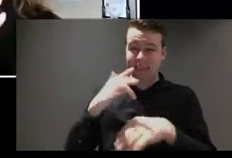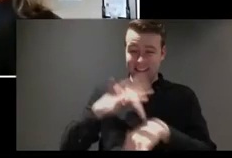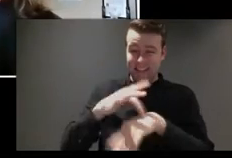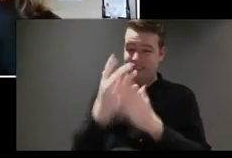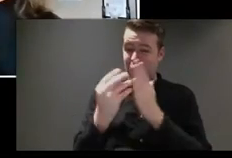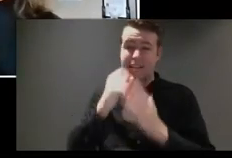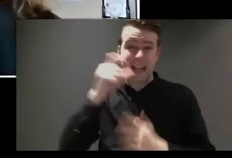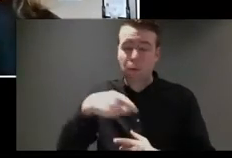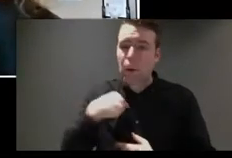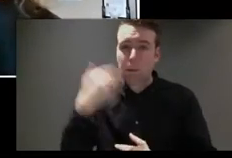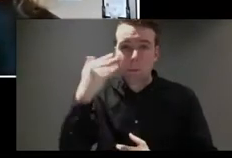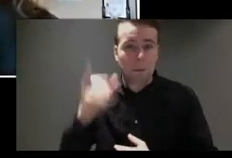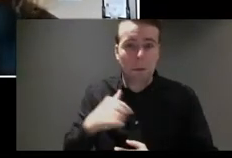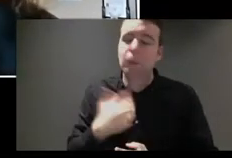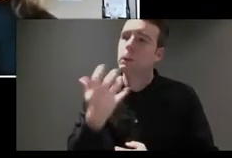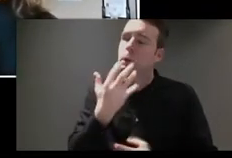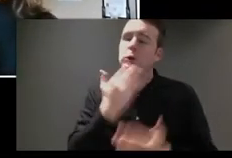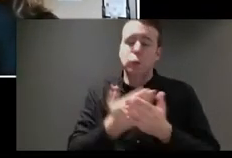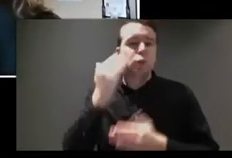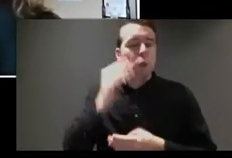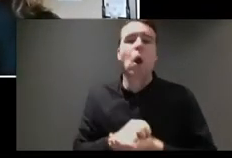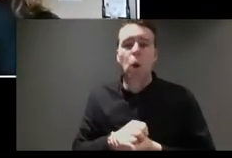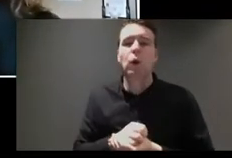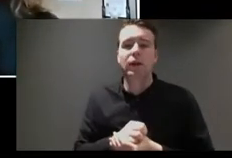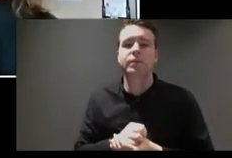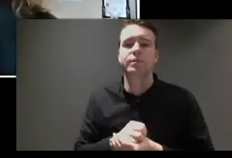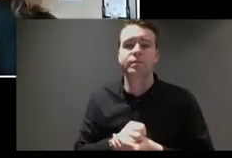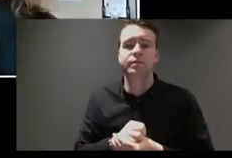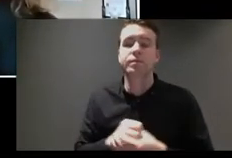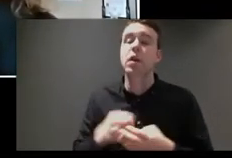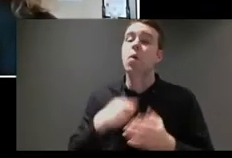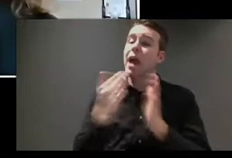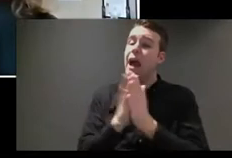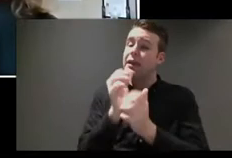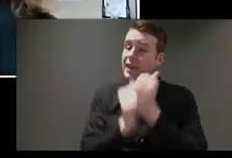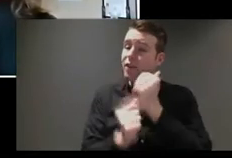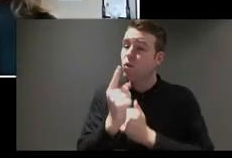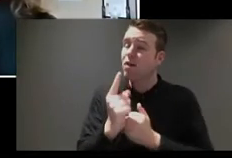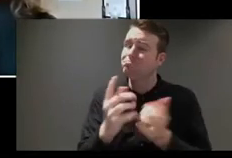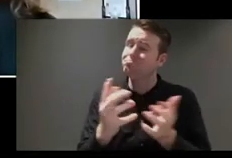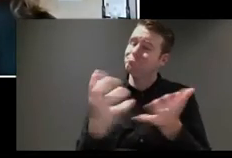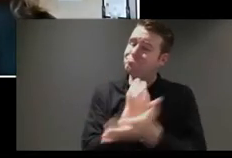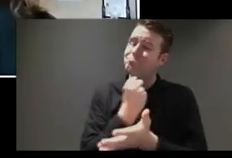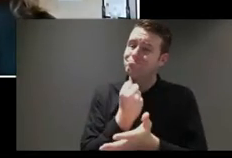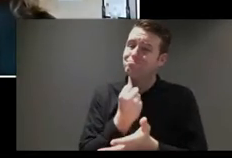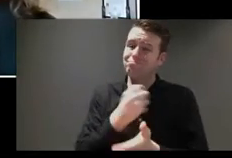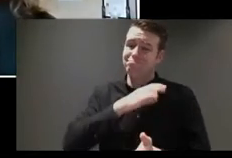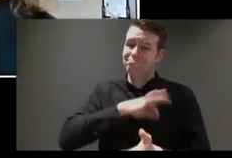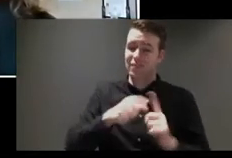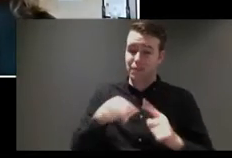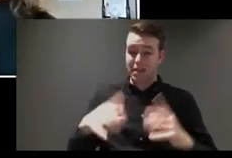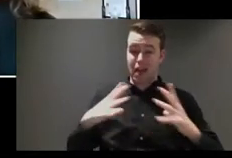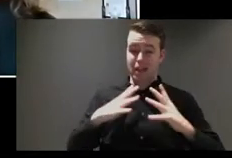that blue part of the mask. So good to know. We ask everyone to take full advantage of this holiday